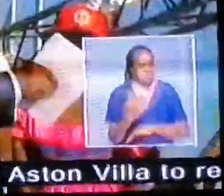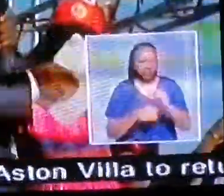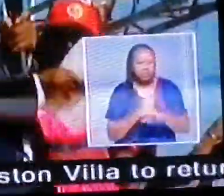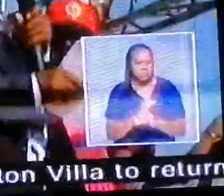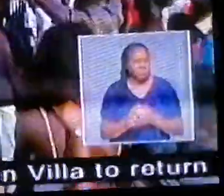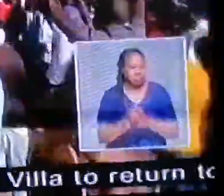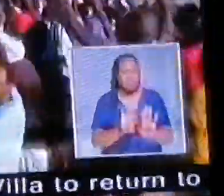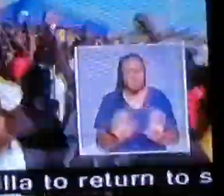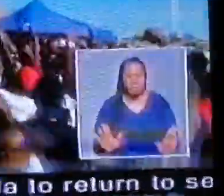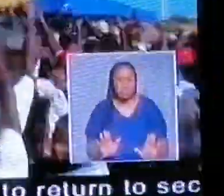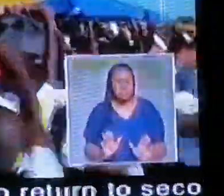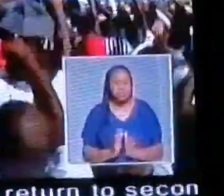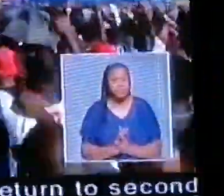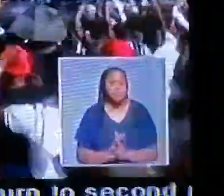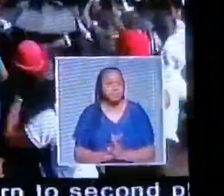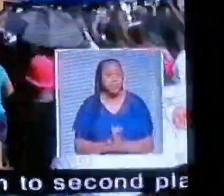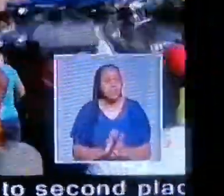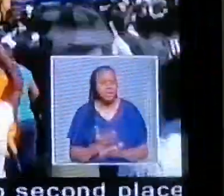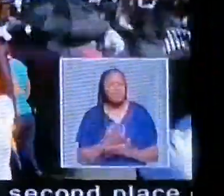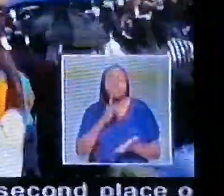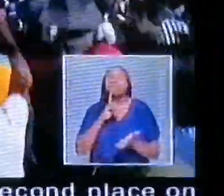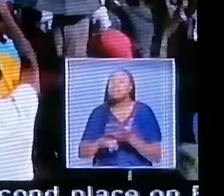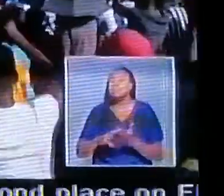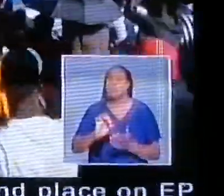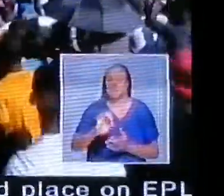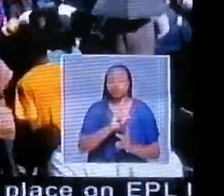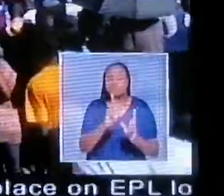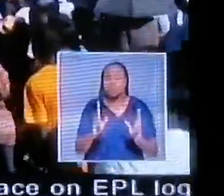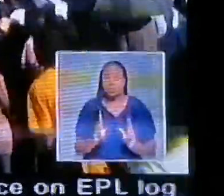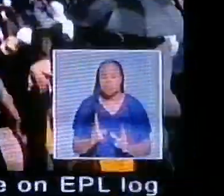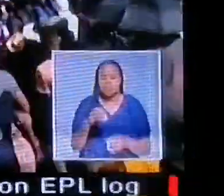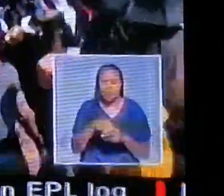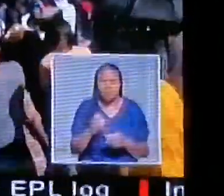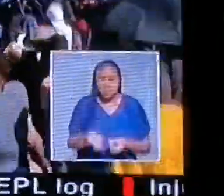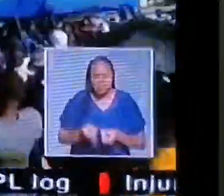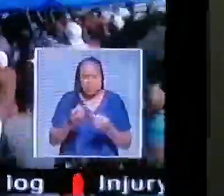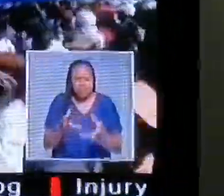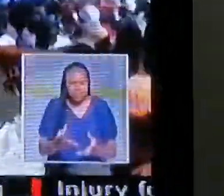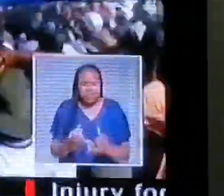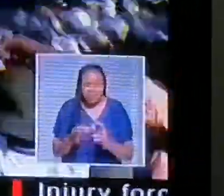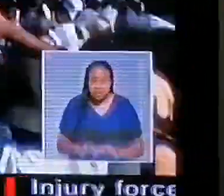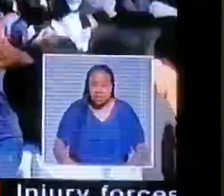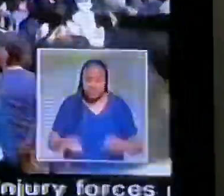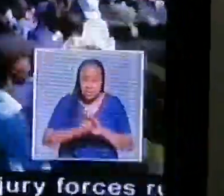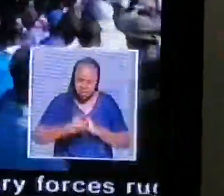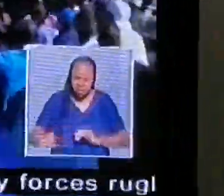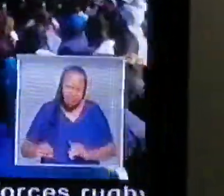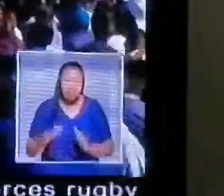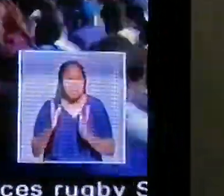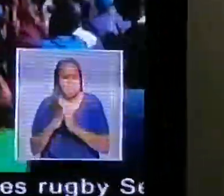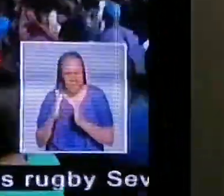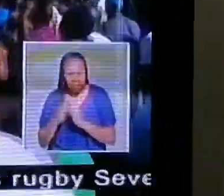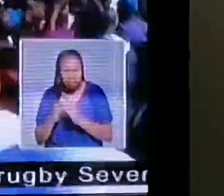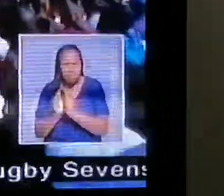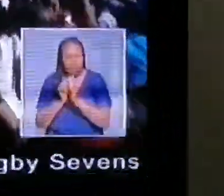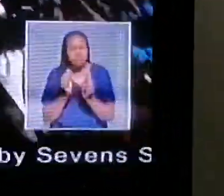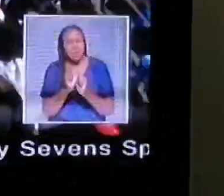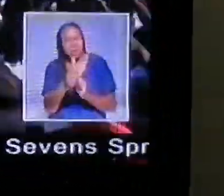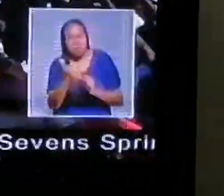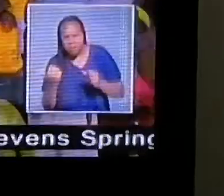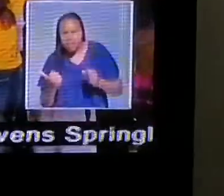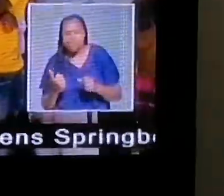term. Some of his promises to the voters includes delivery of farming land and housing together with other